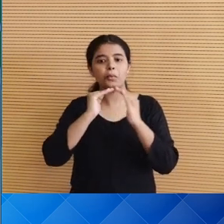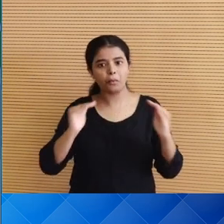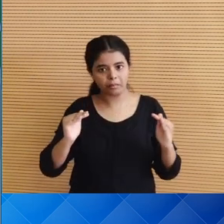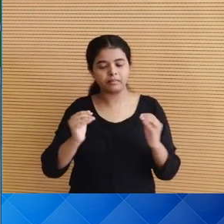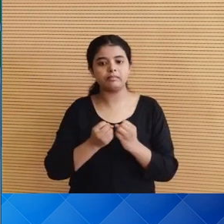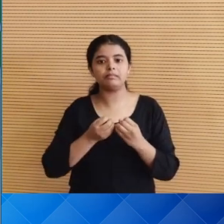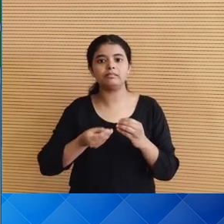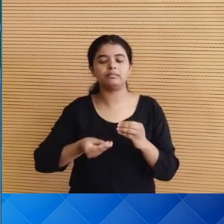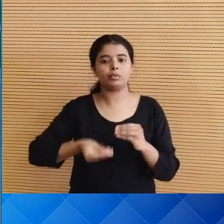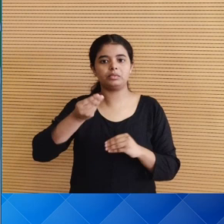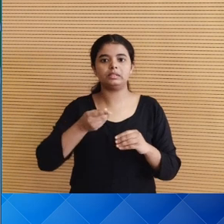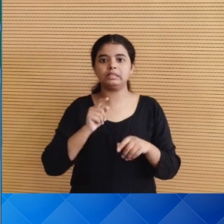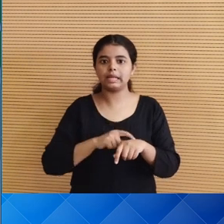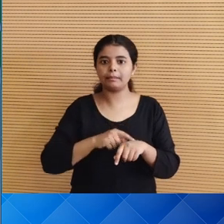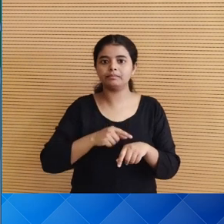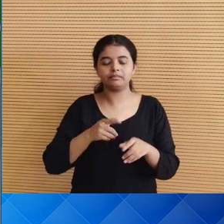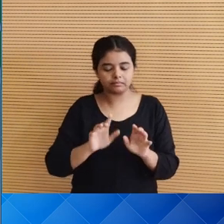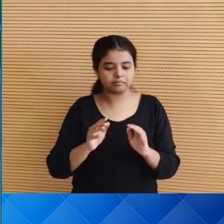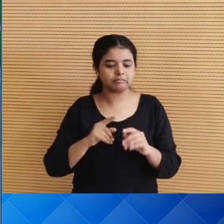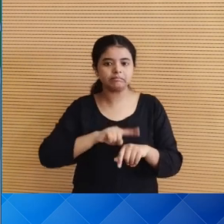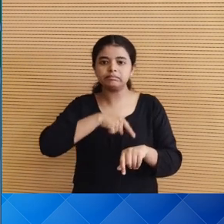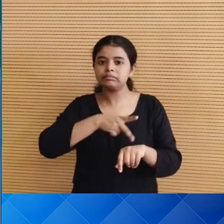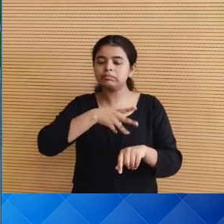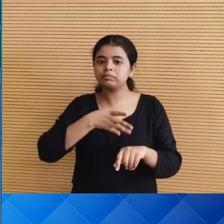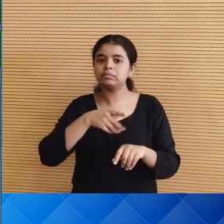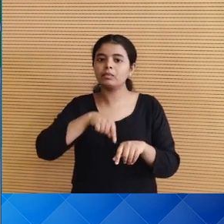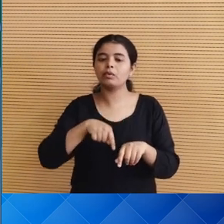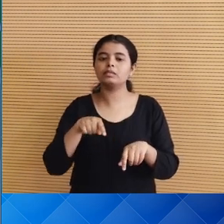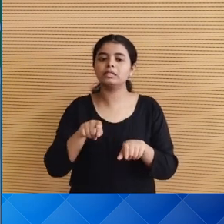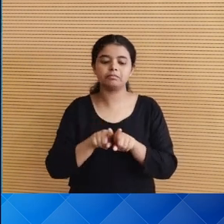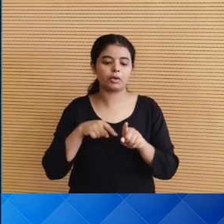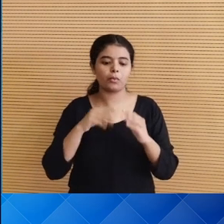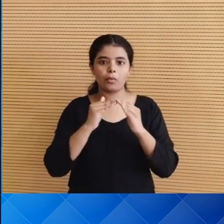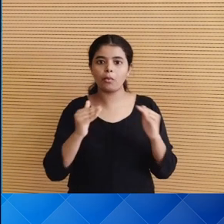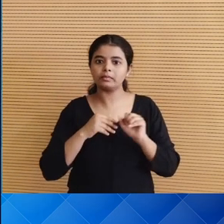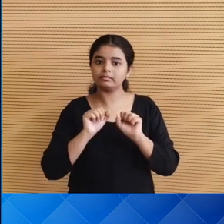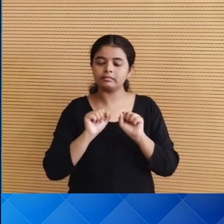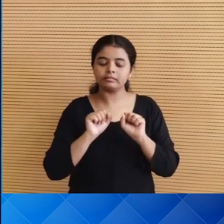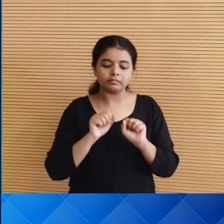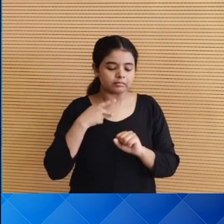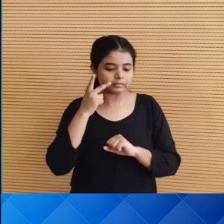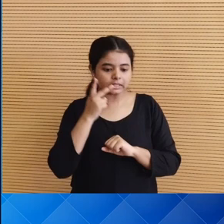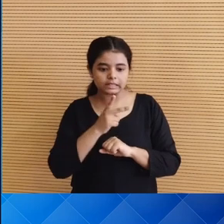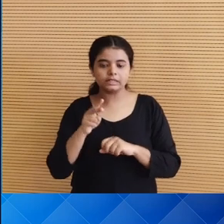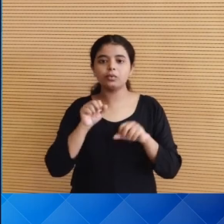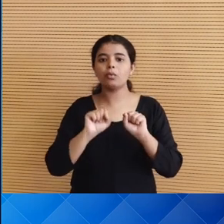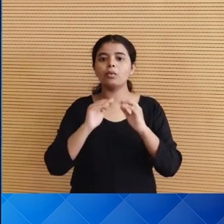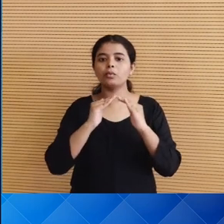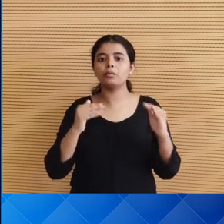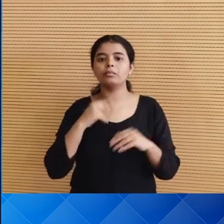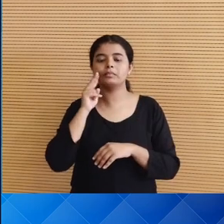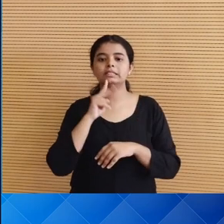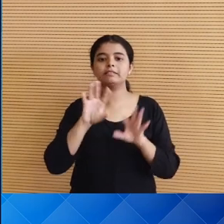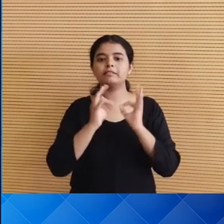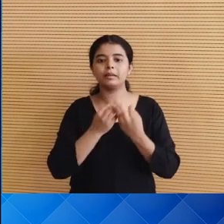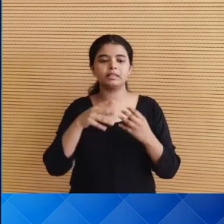and stimulation of the children. And once the children are in preschools, the focus is shifts to the learning of the children.